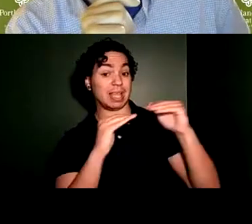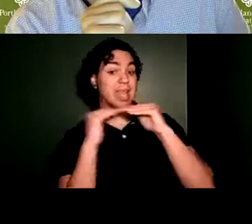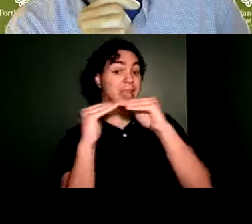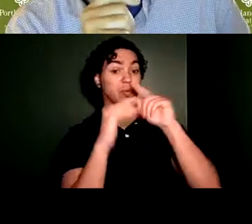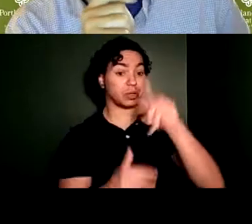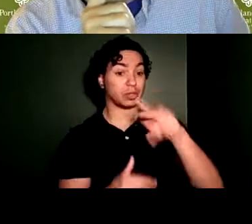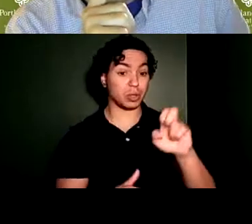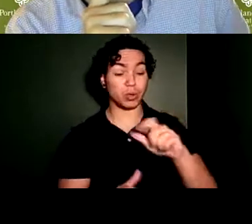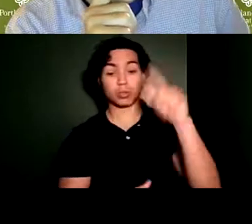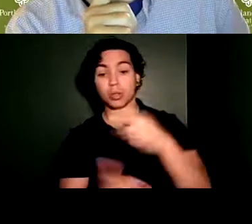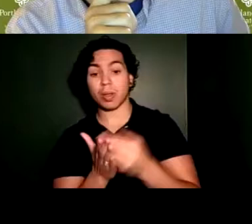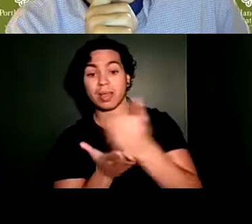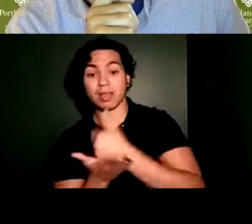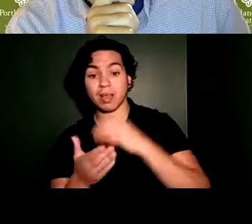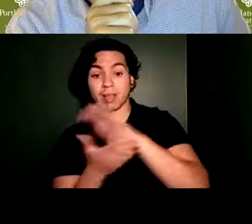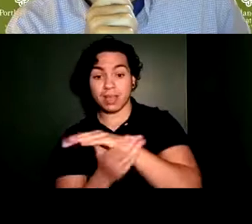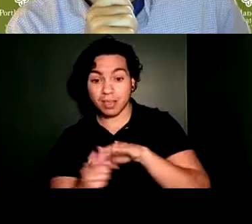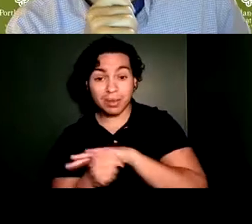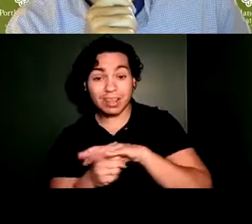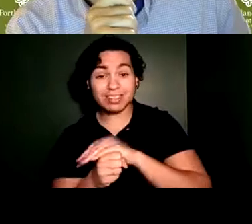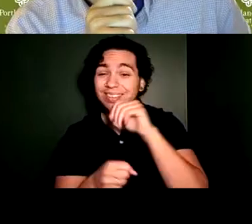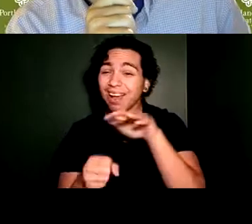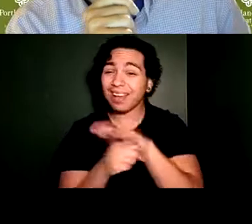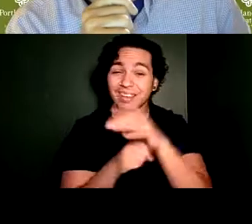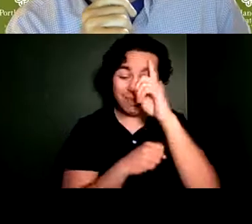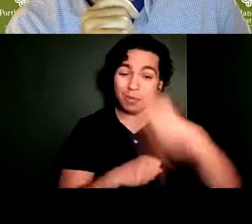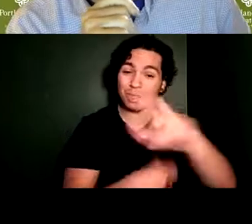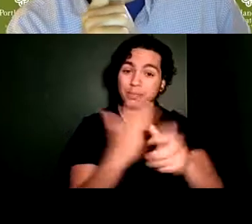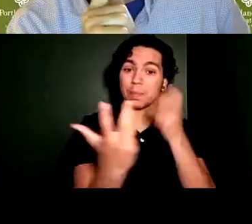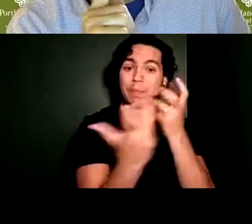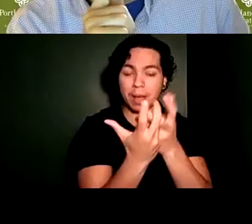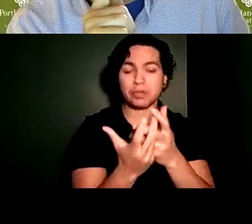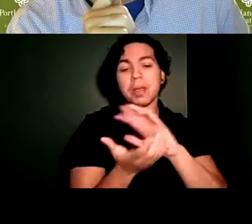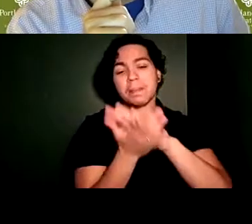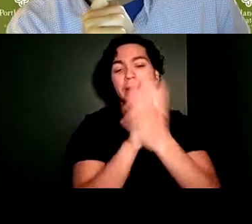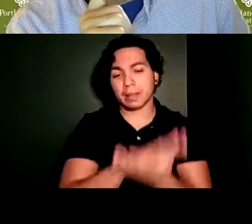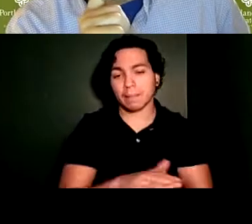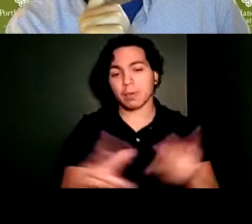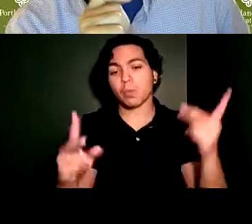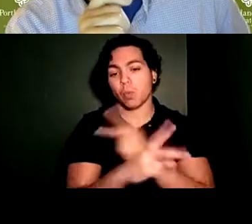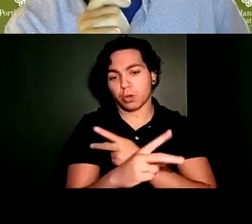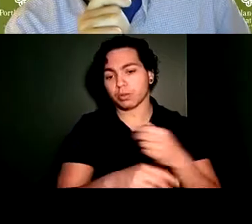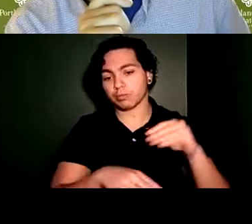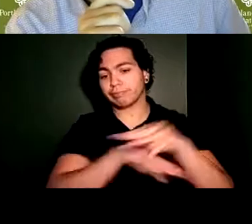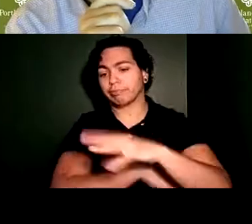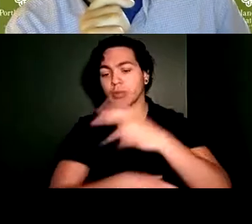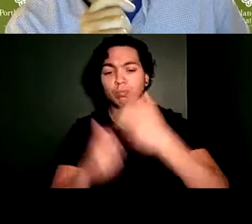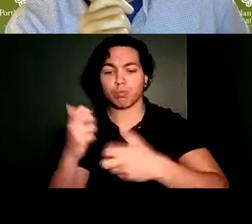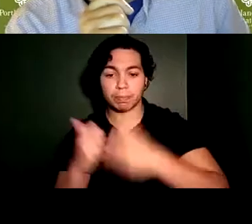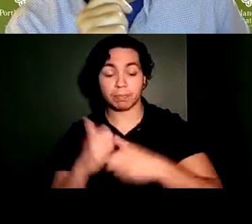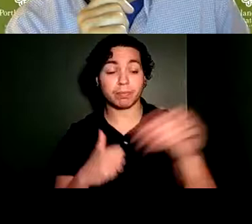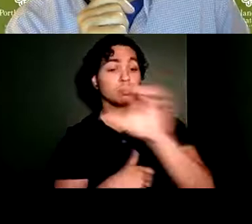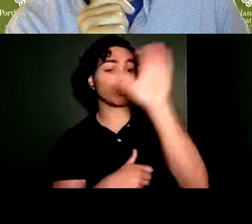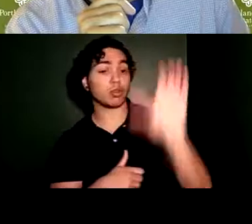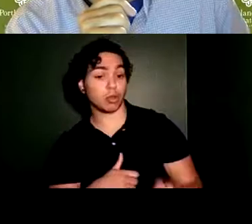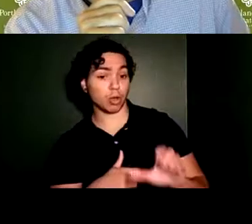neighborhoods, there might not be enough bike racks to be compliant. So the parking problem may persist. Chicago went a step further and